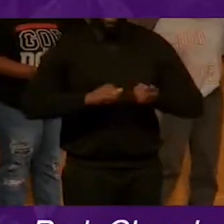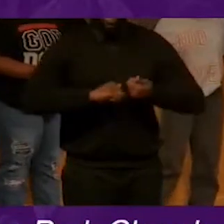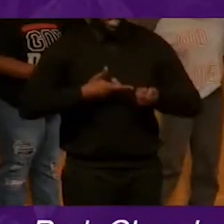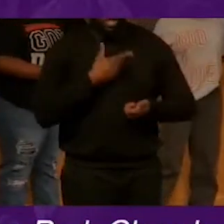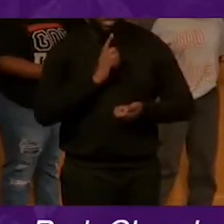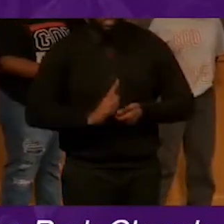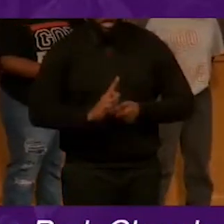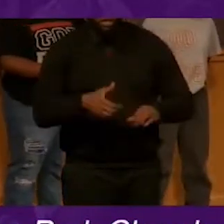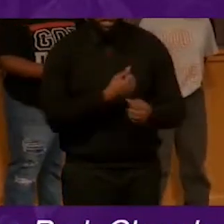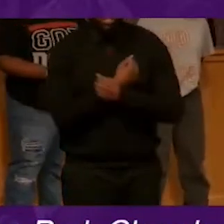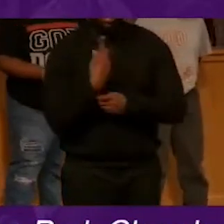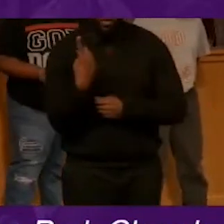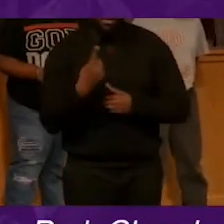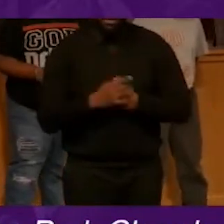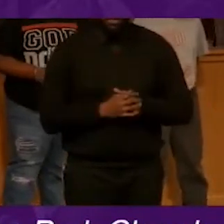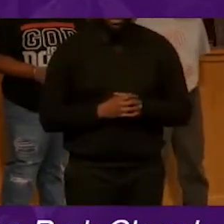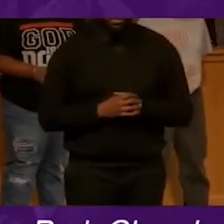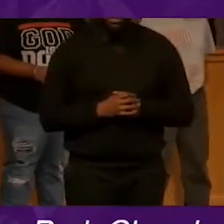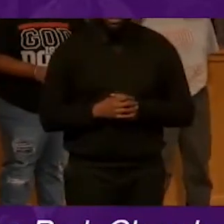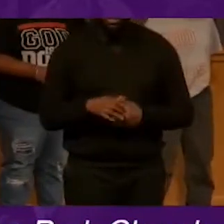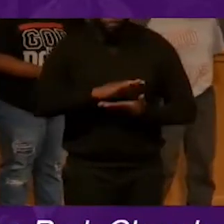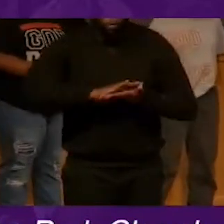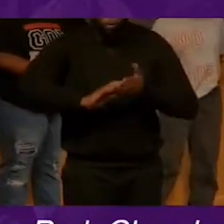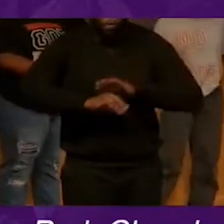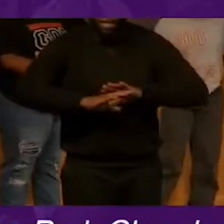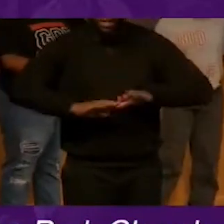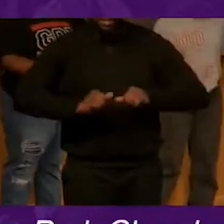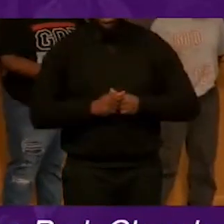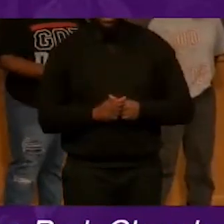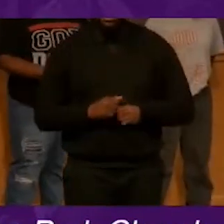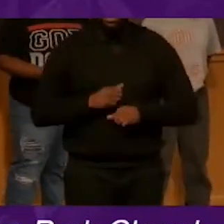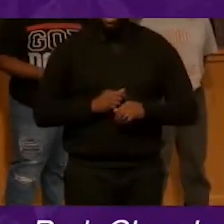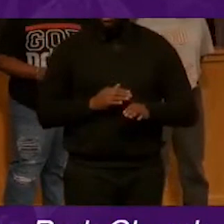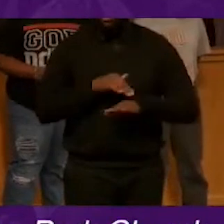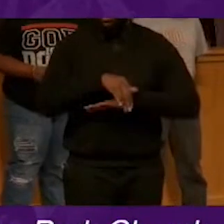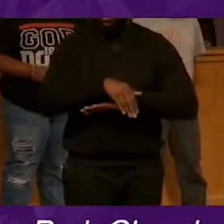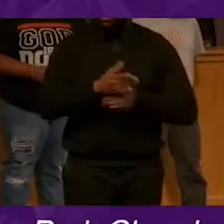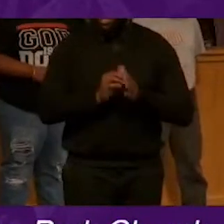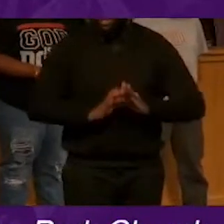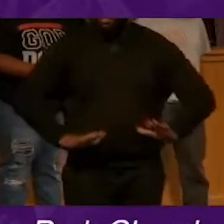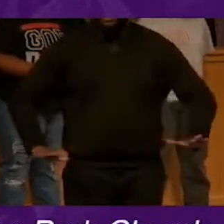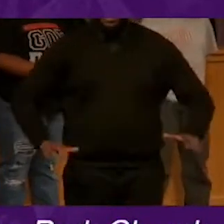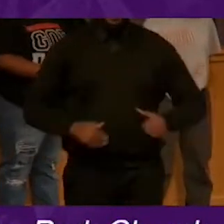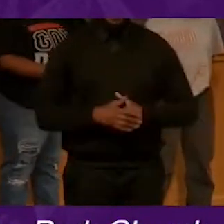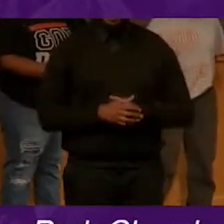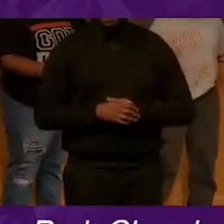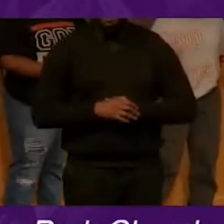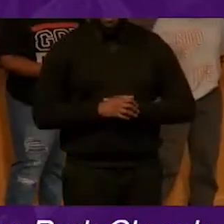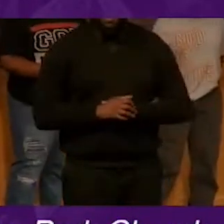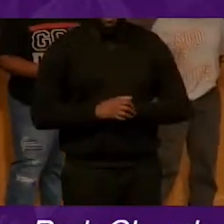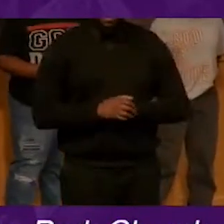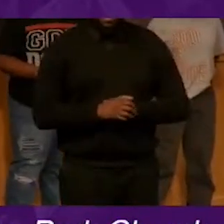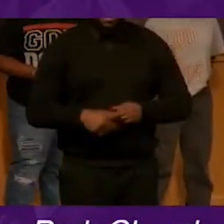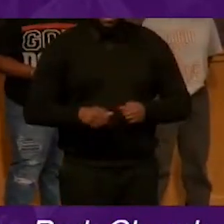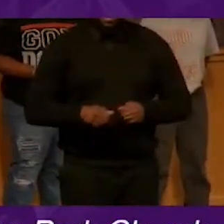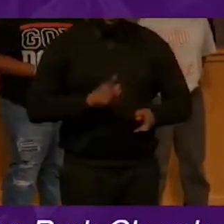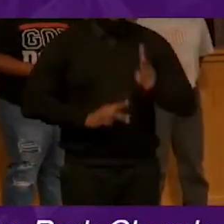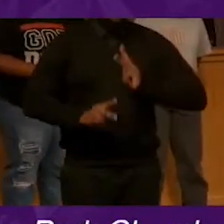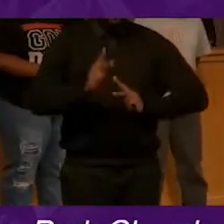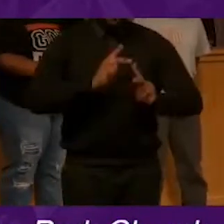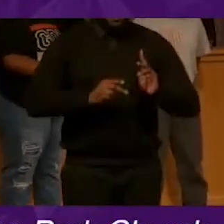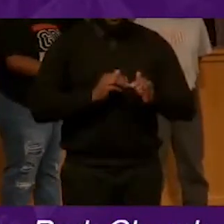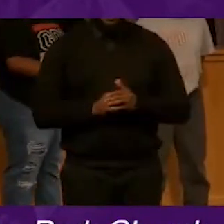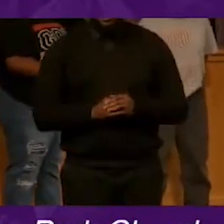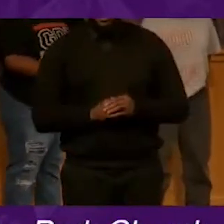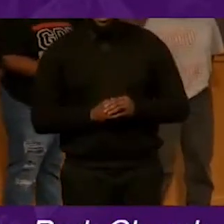God, we pray right now for your peace, God, that surpasses all understanding. God, we pray even now, God, that you put people in their paths